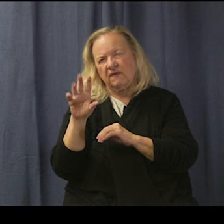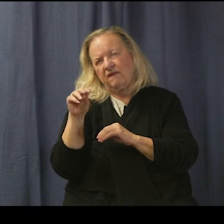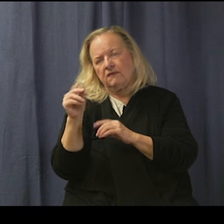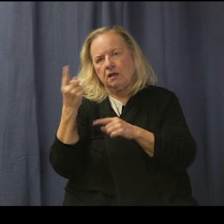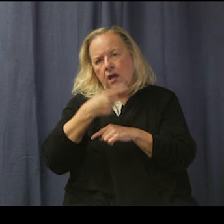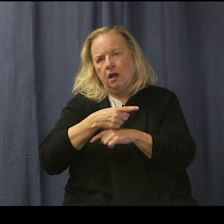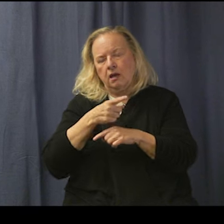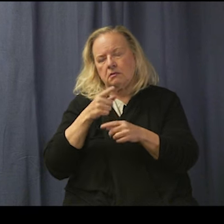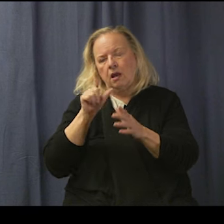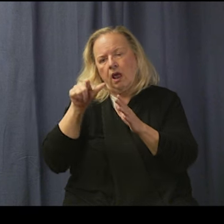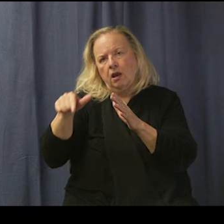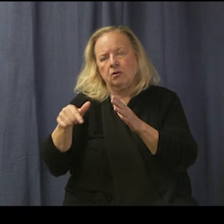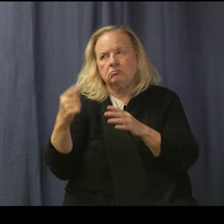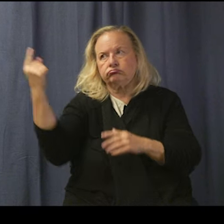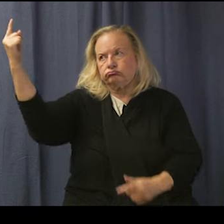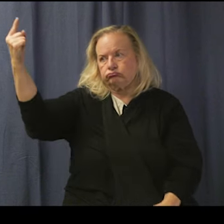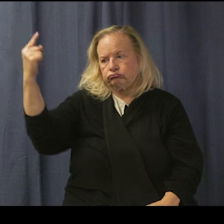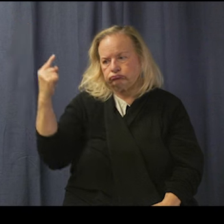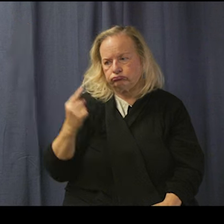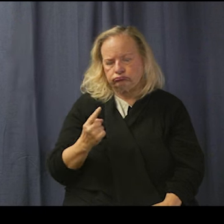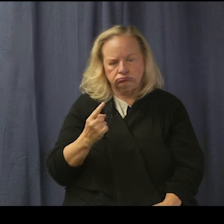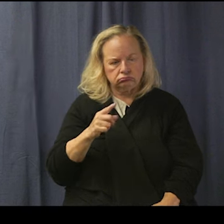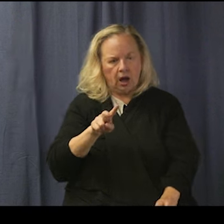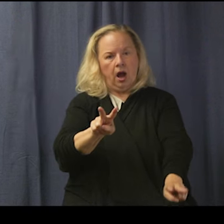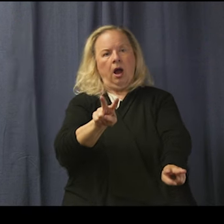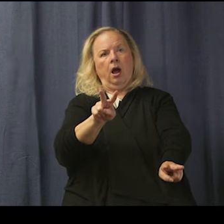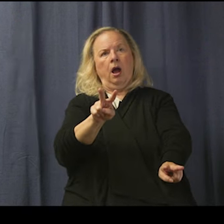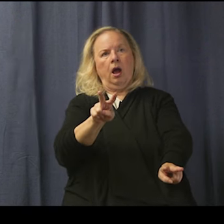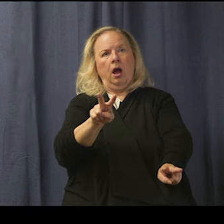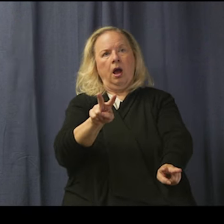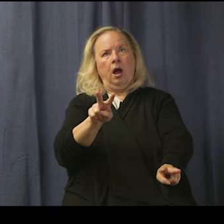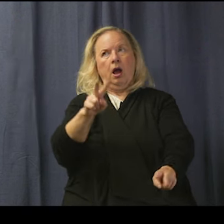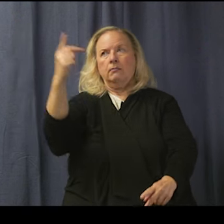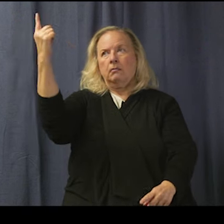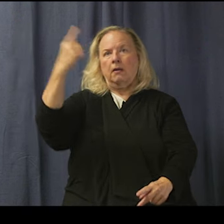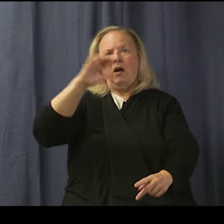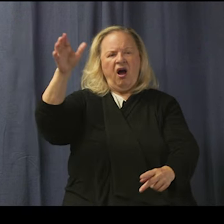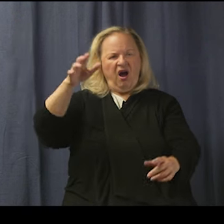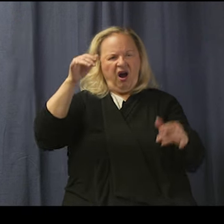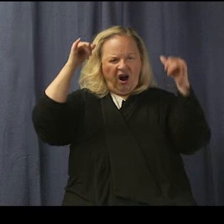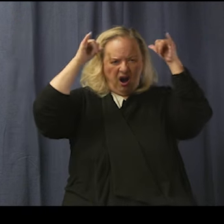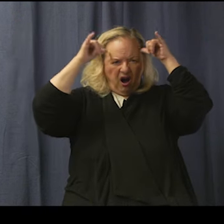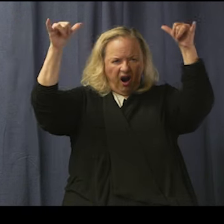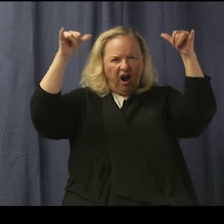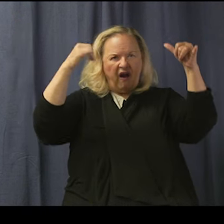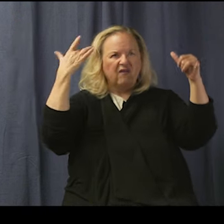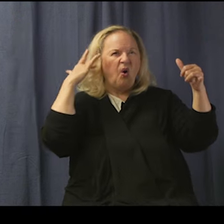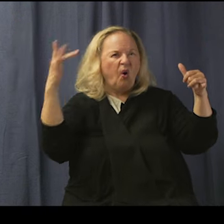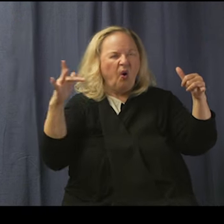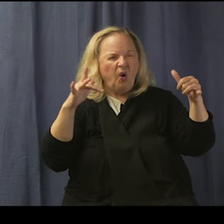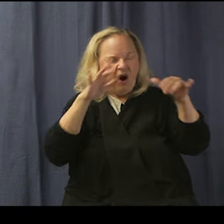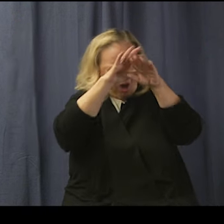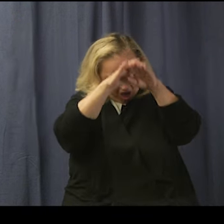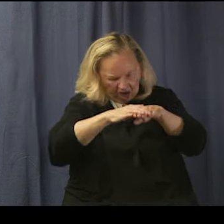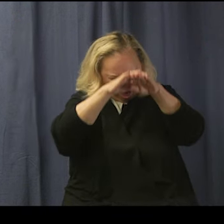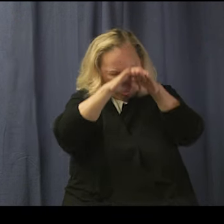Tammuz, he comes down, and what are they doing? Worshiping the golden calf. So we look at